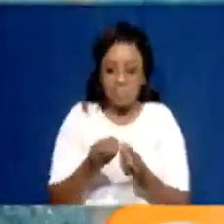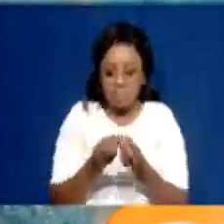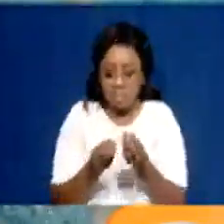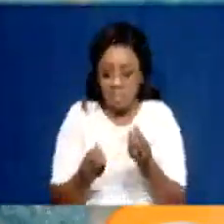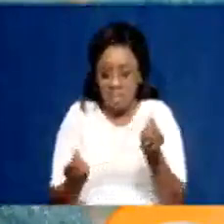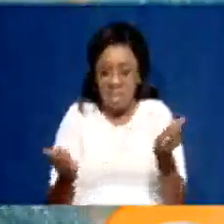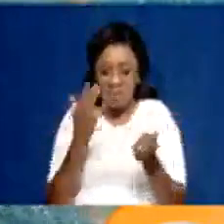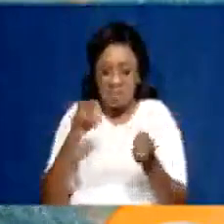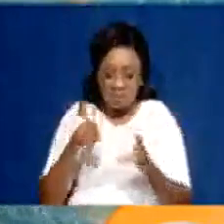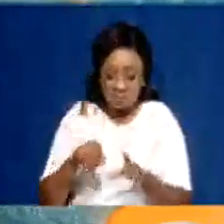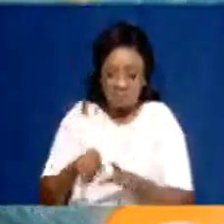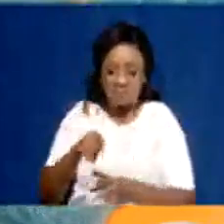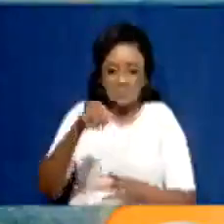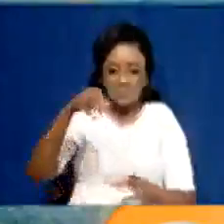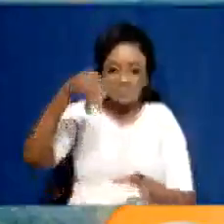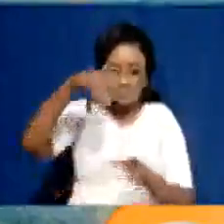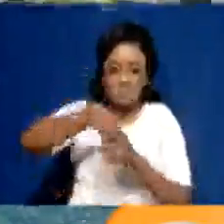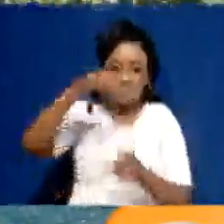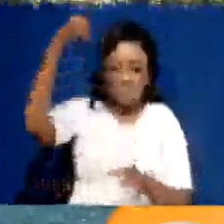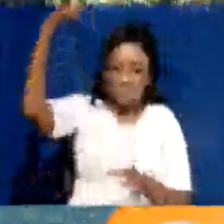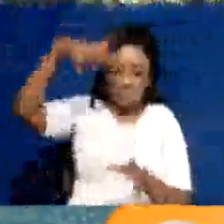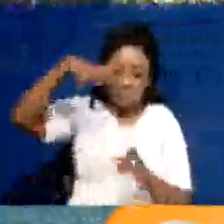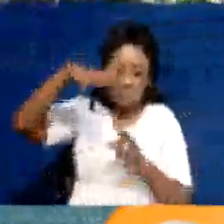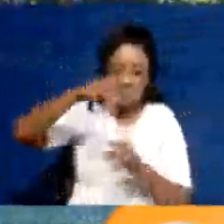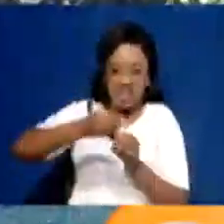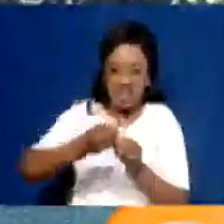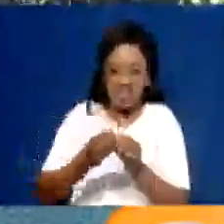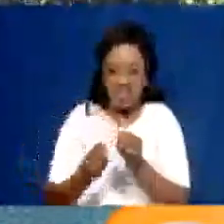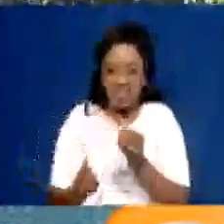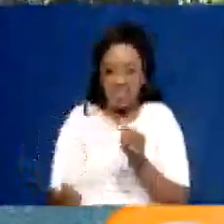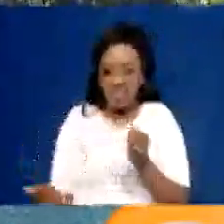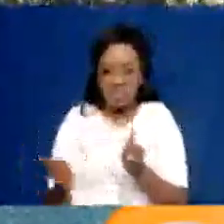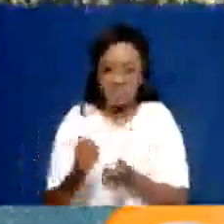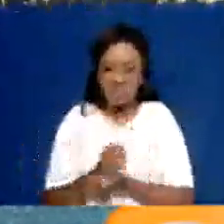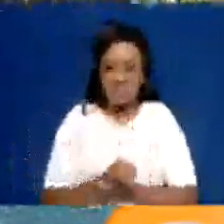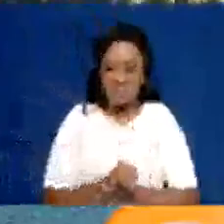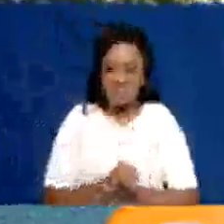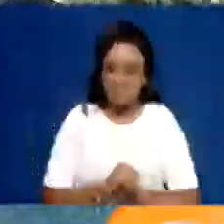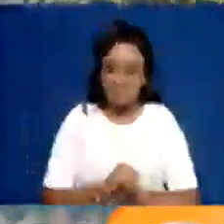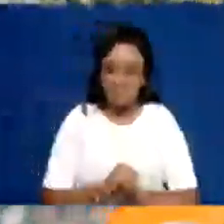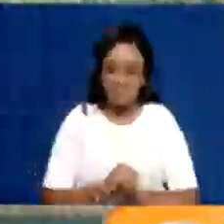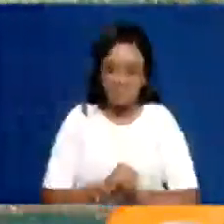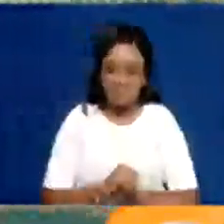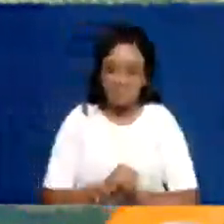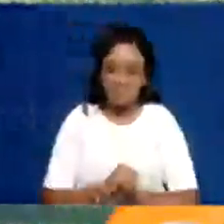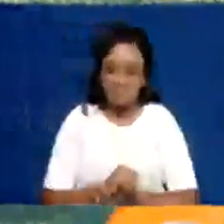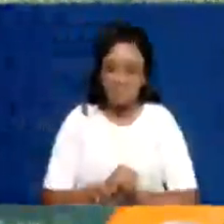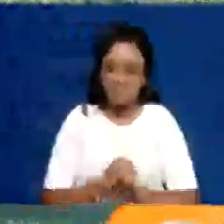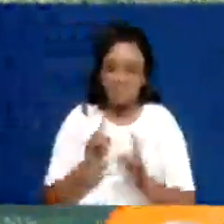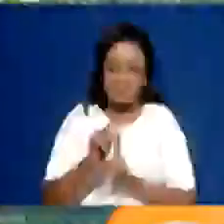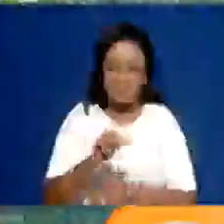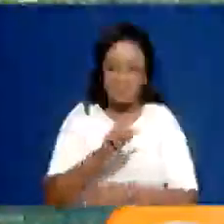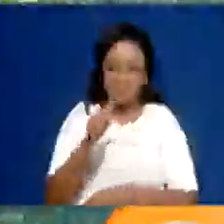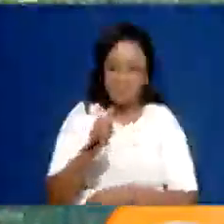when crops are planted direct through the sunlight, they wilt. So the shade net will help in reducing wilting. The other thing it will